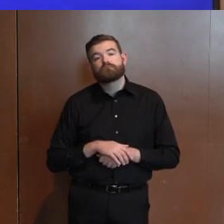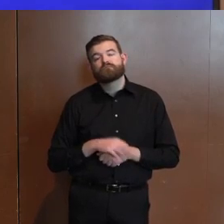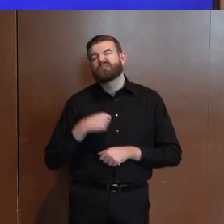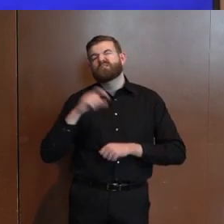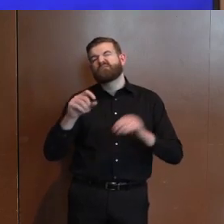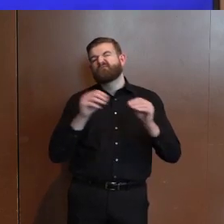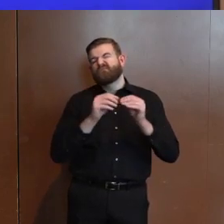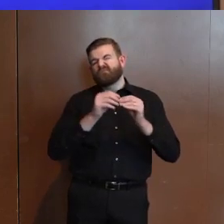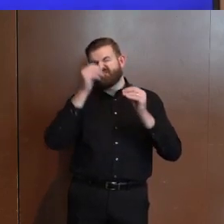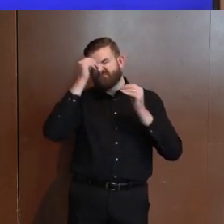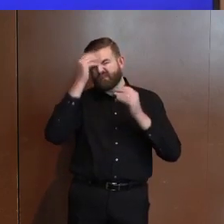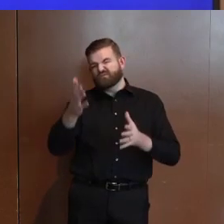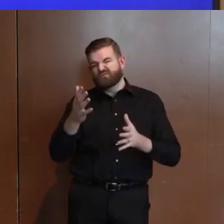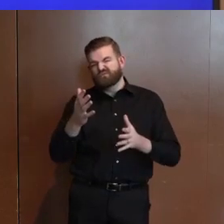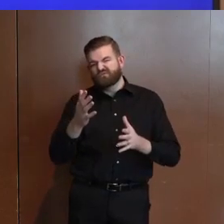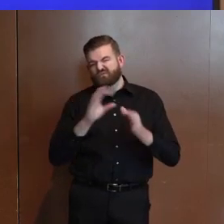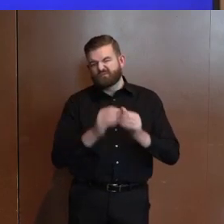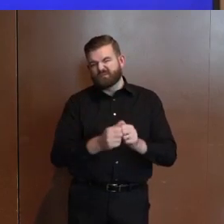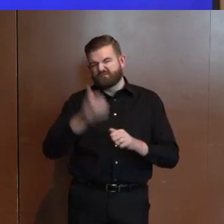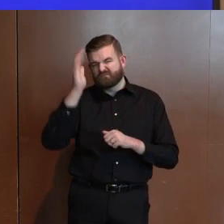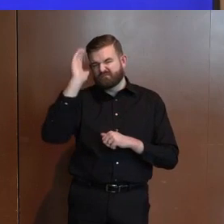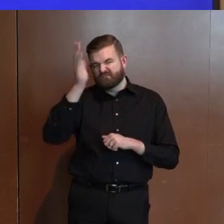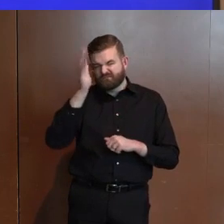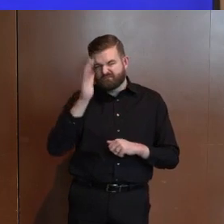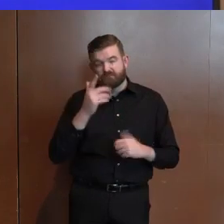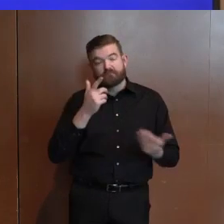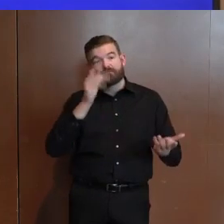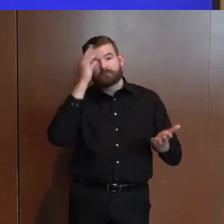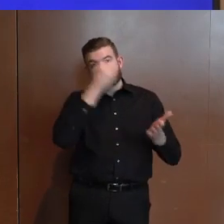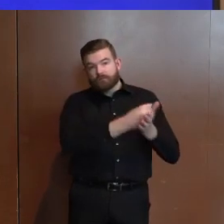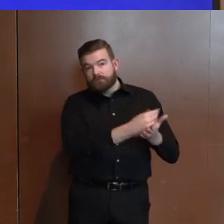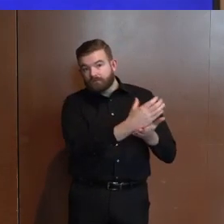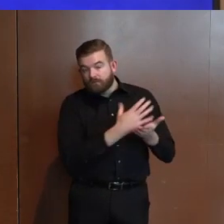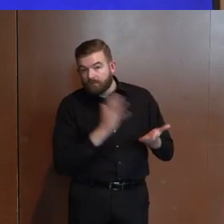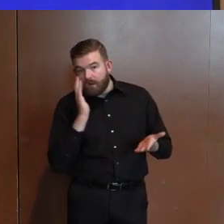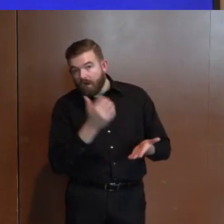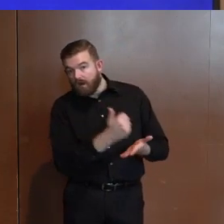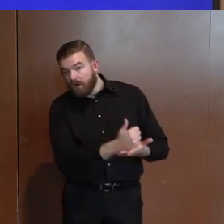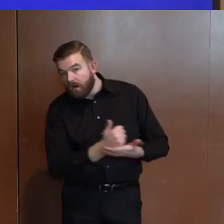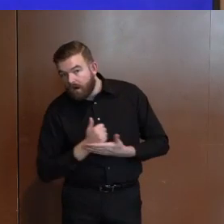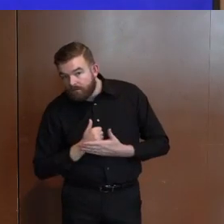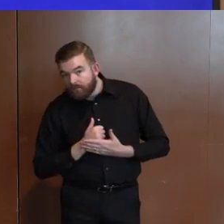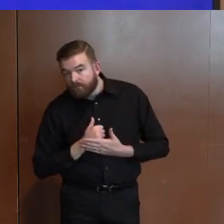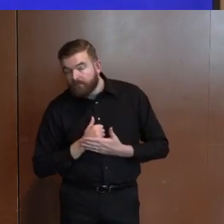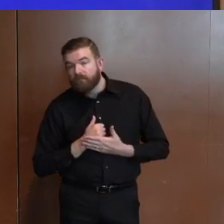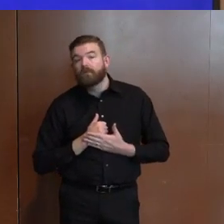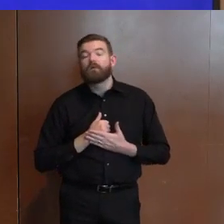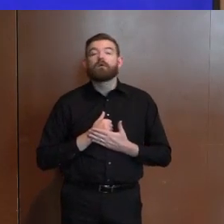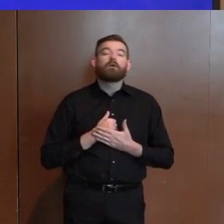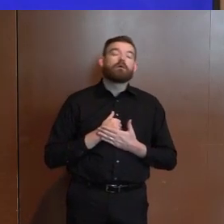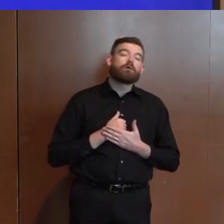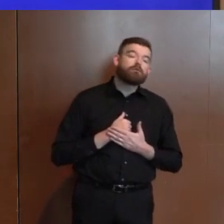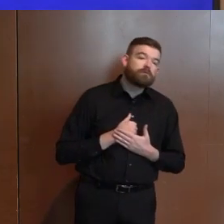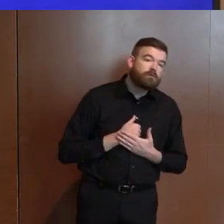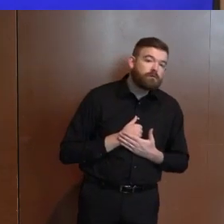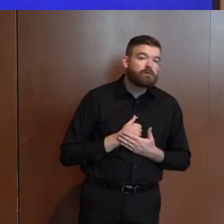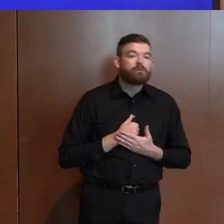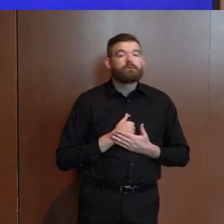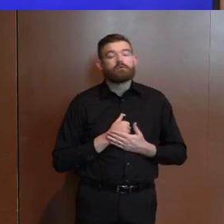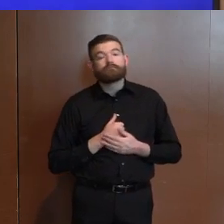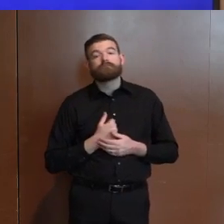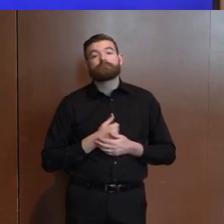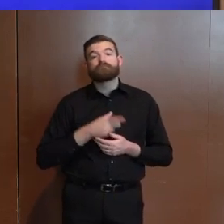federal money, both what was done last week and any potential. Very little time on the DGA. Most of the time